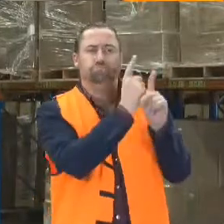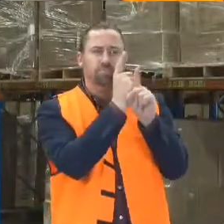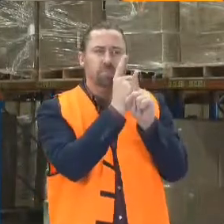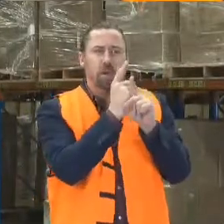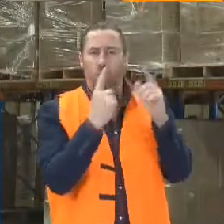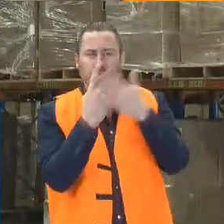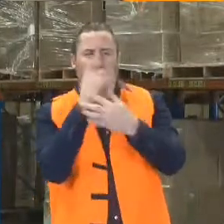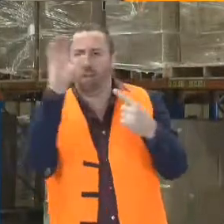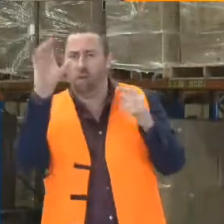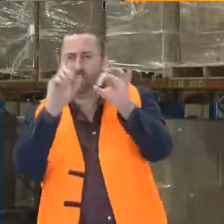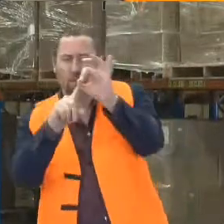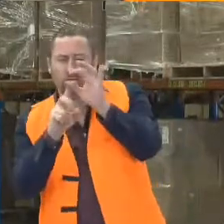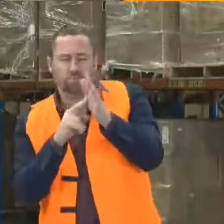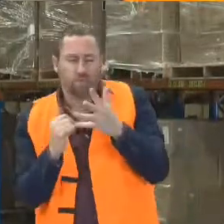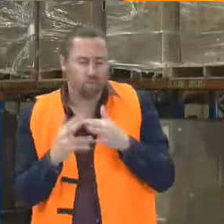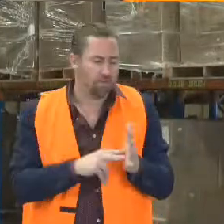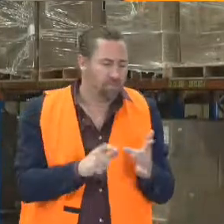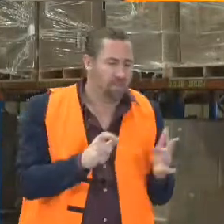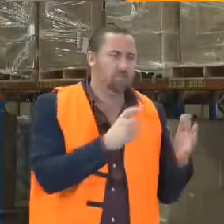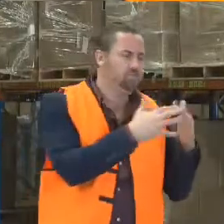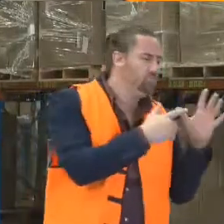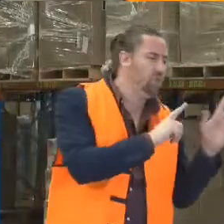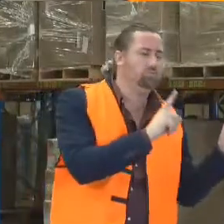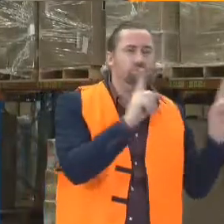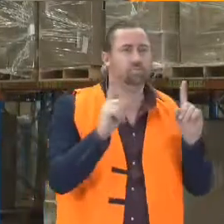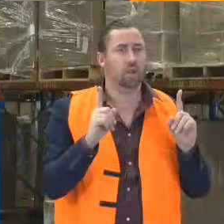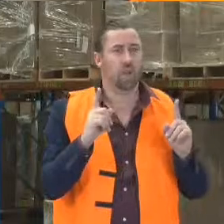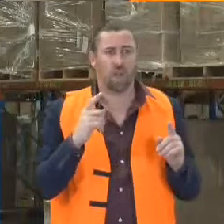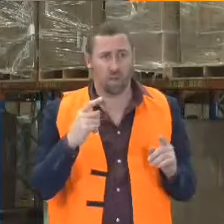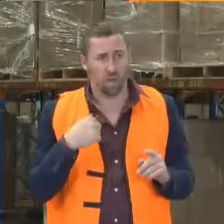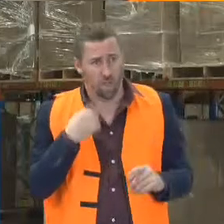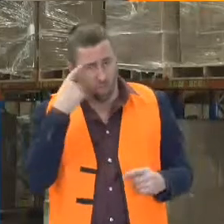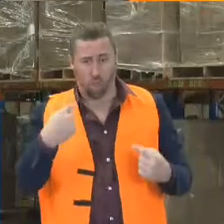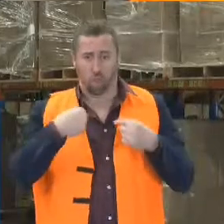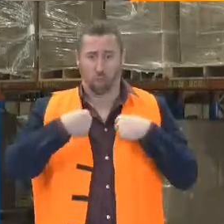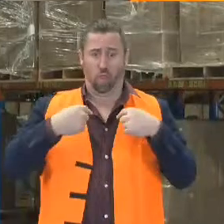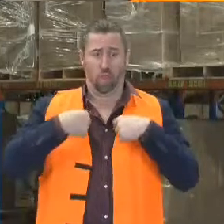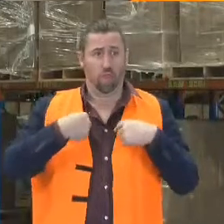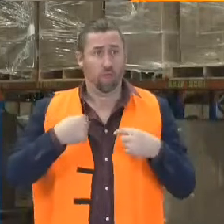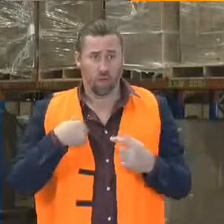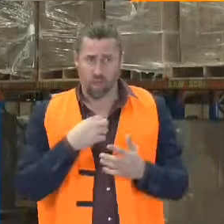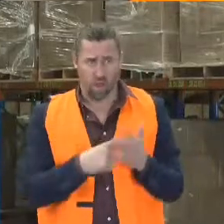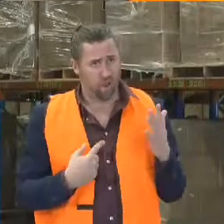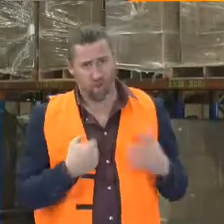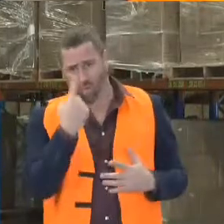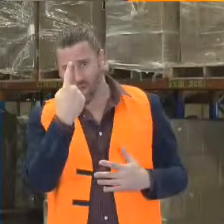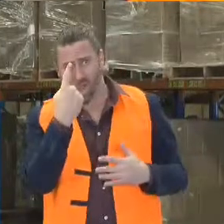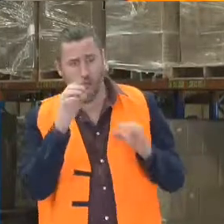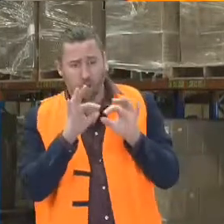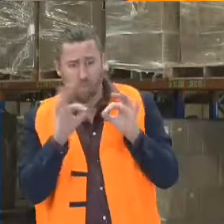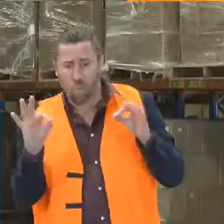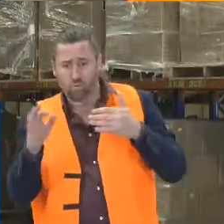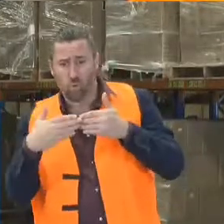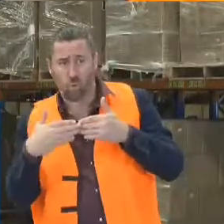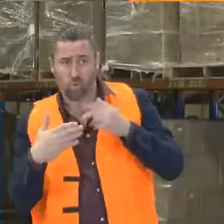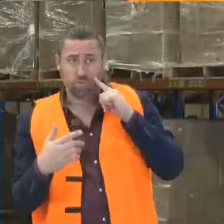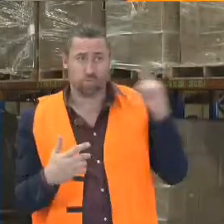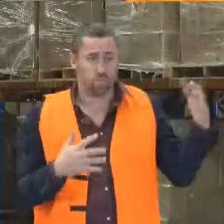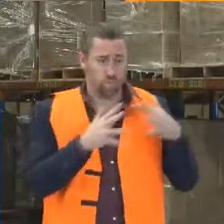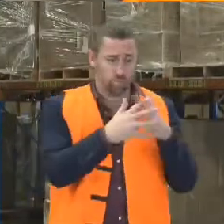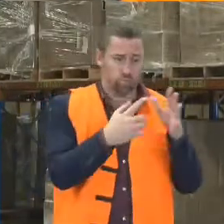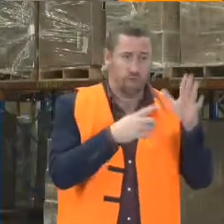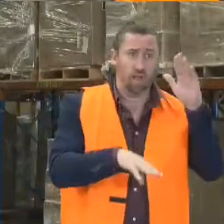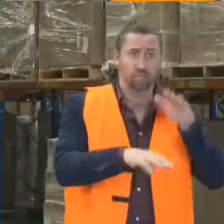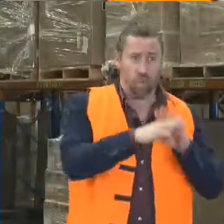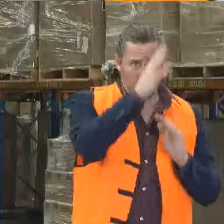and territories. But Queensland is not alone. We're not the only state that has borders closed off. We've got those in other states as well